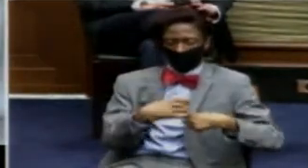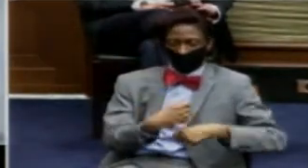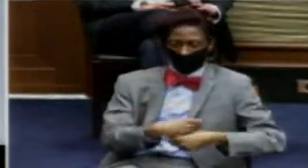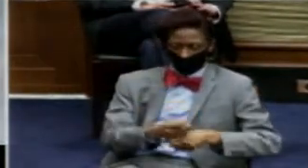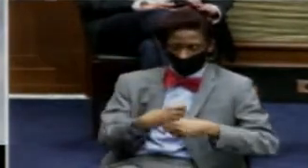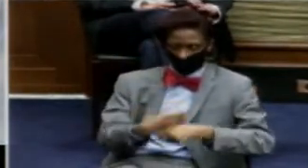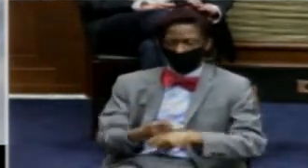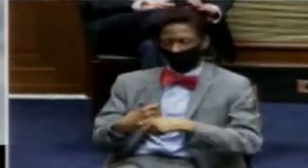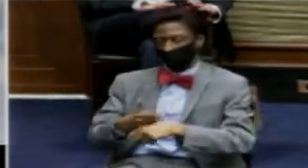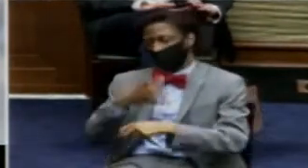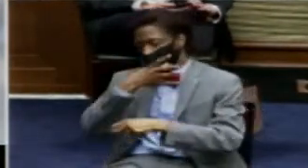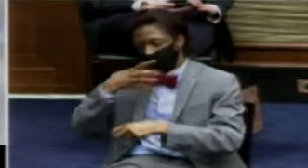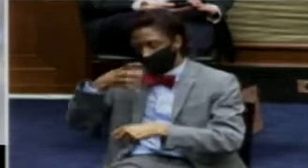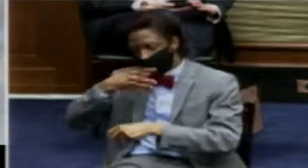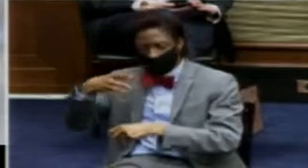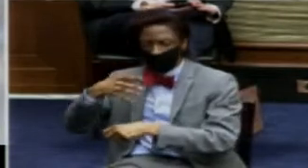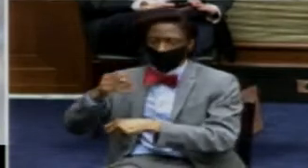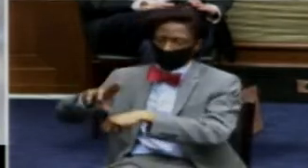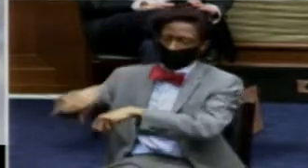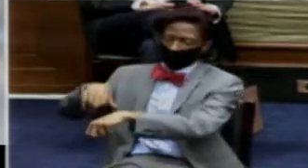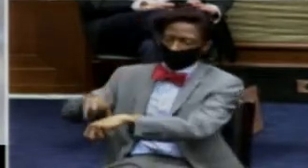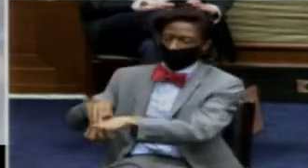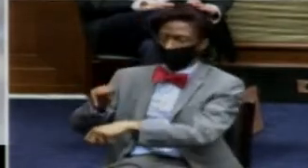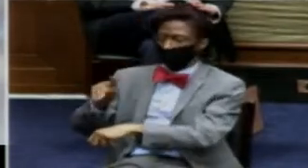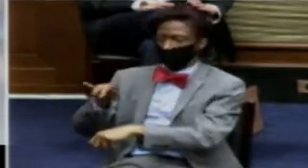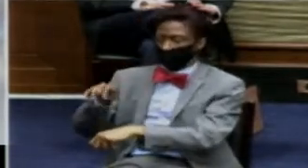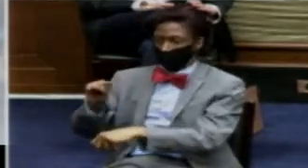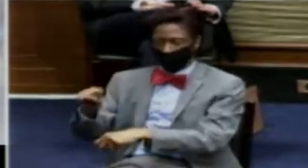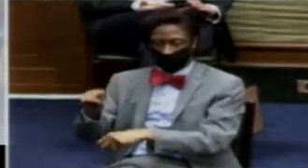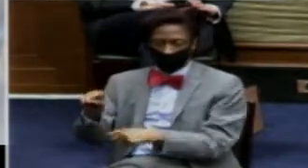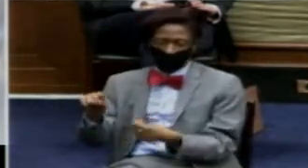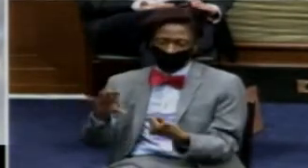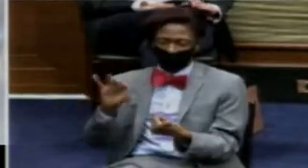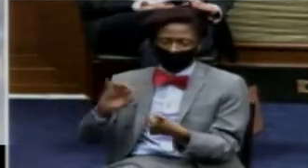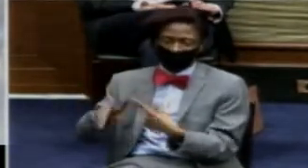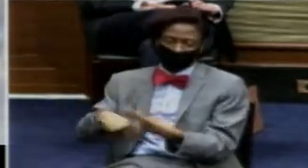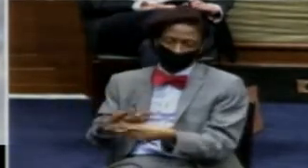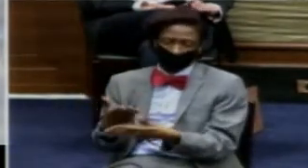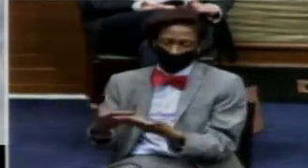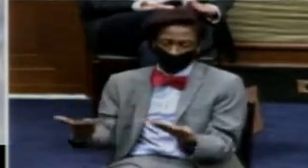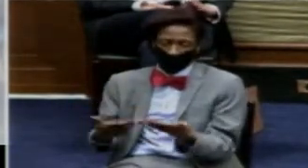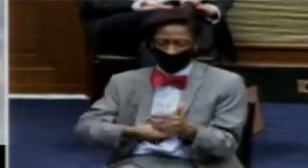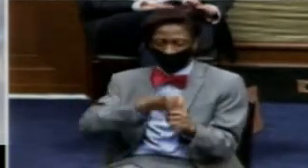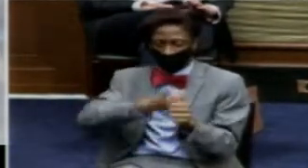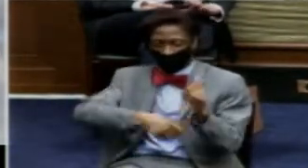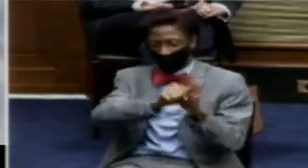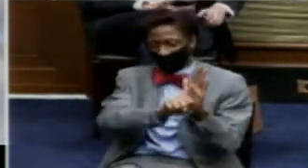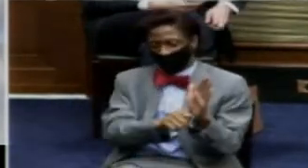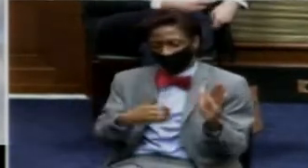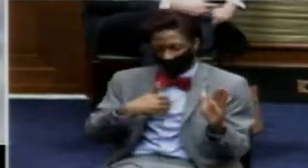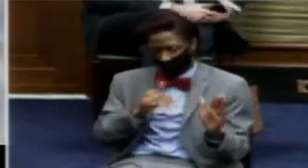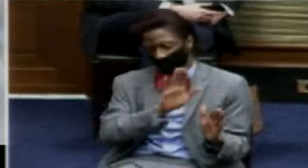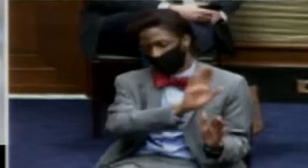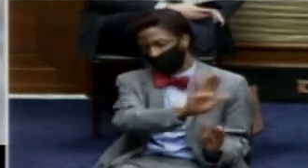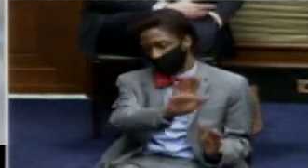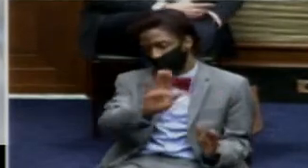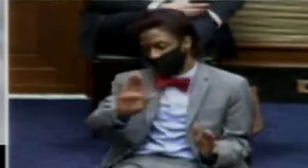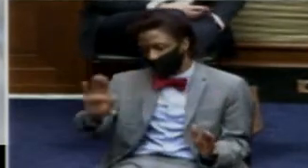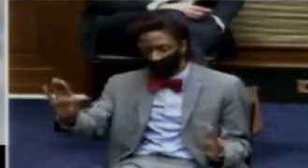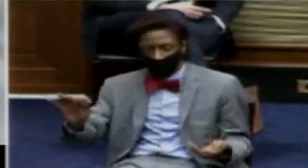agriculture, or natural minerals. And those are things that I think every state has in some degree.